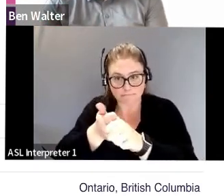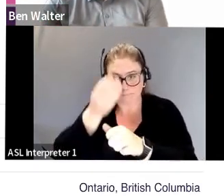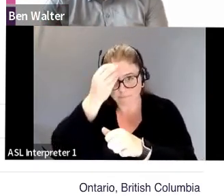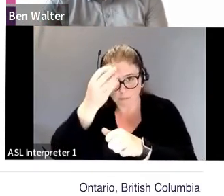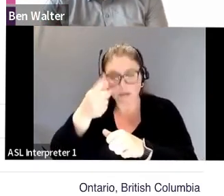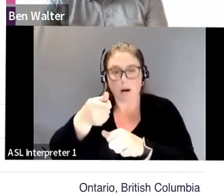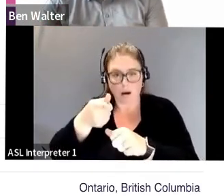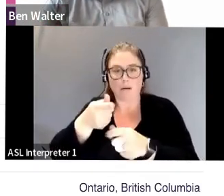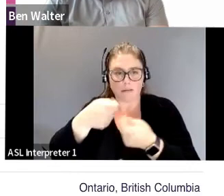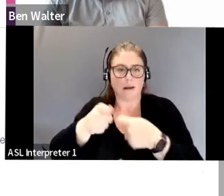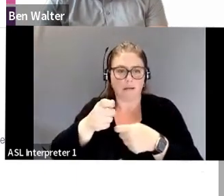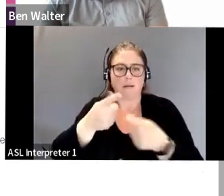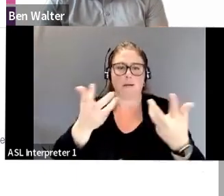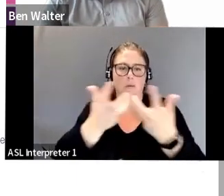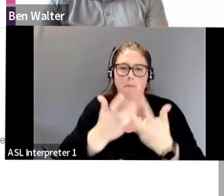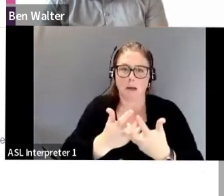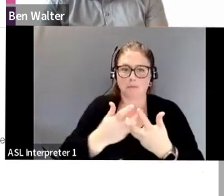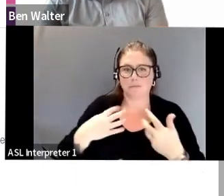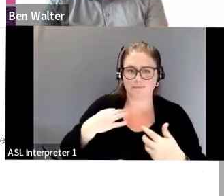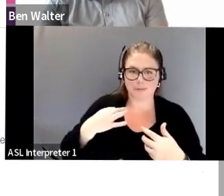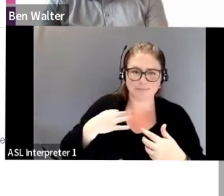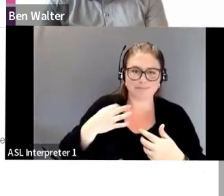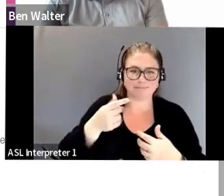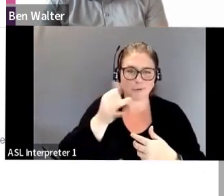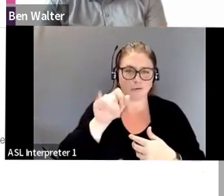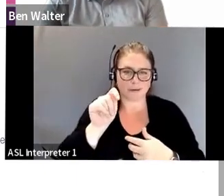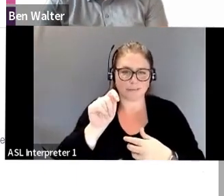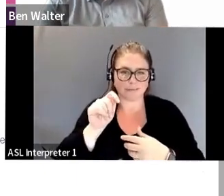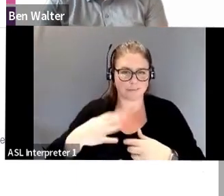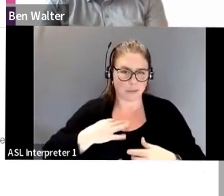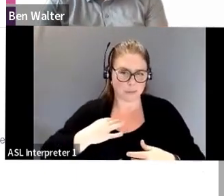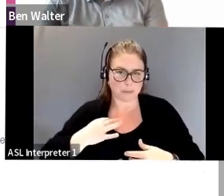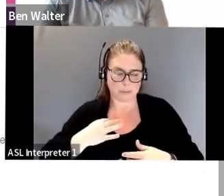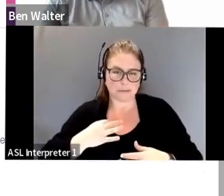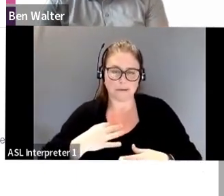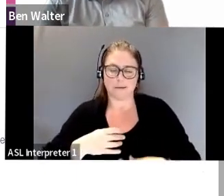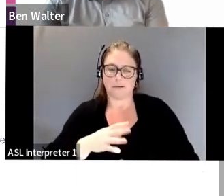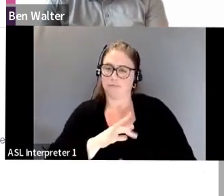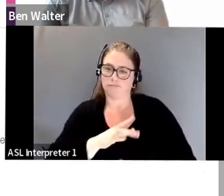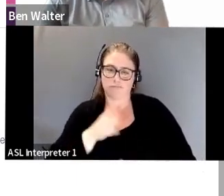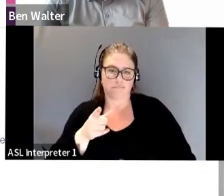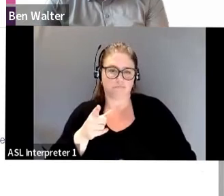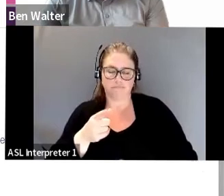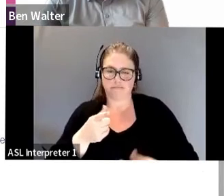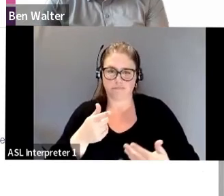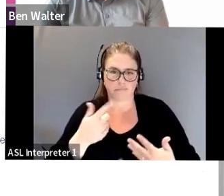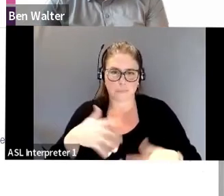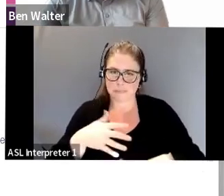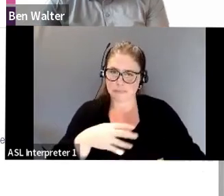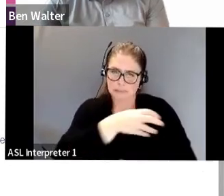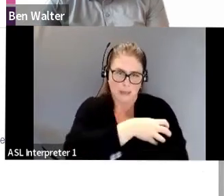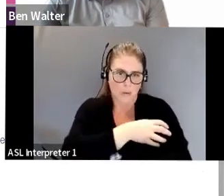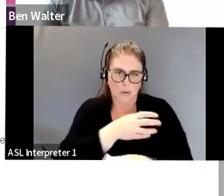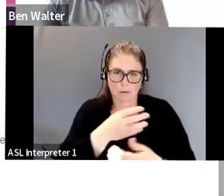stage. So we can see very quickly here that Pocketed is a super powerful tool, obviously a free tool that you can